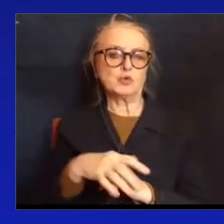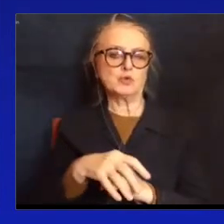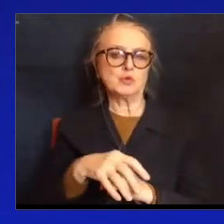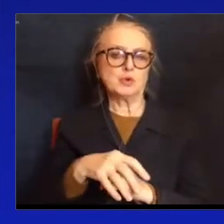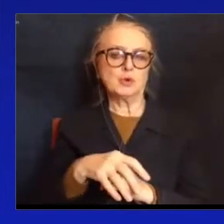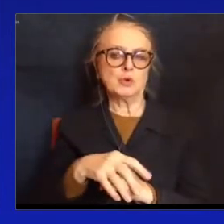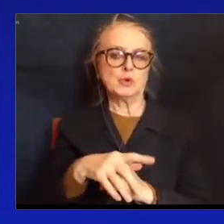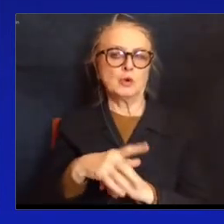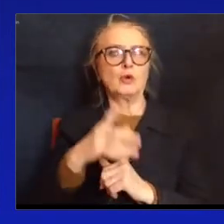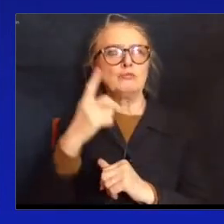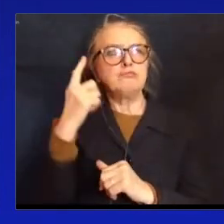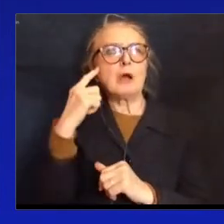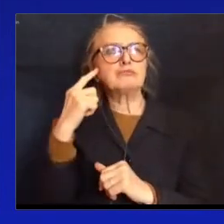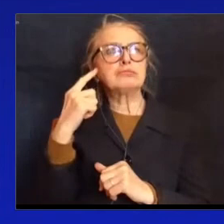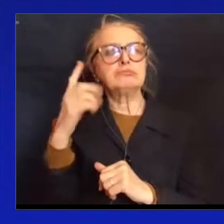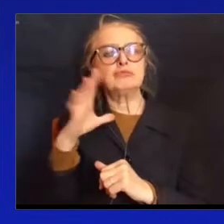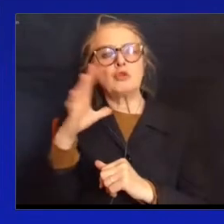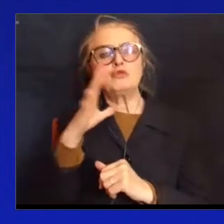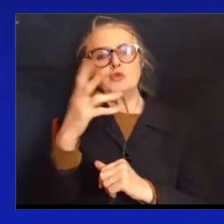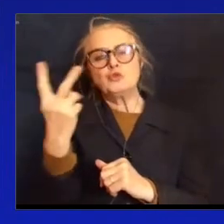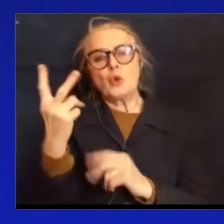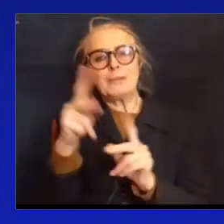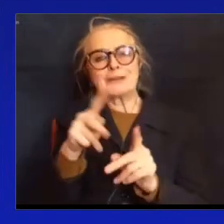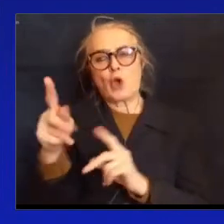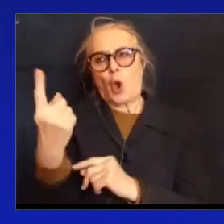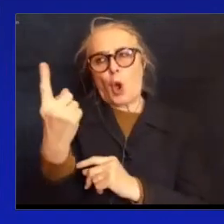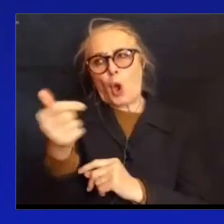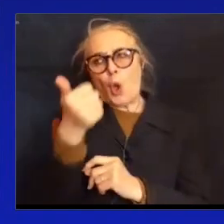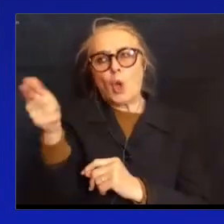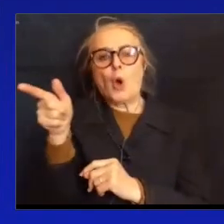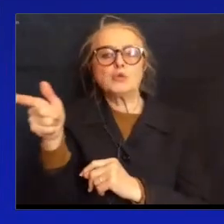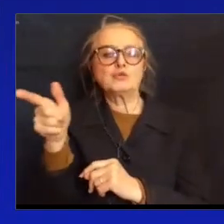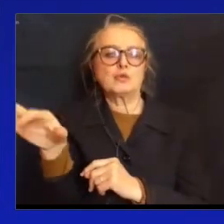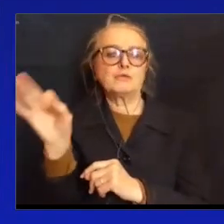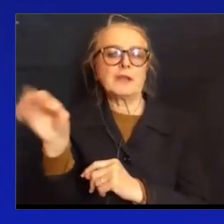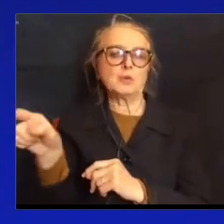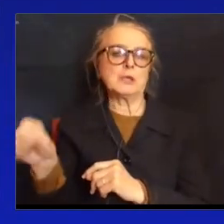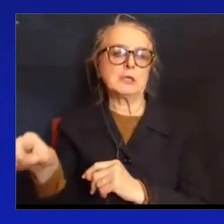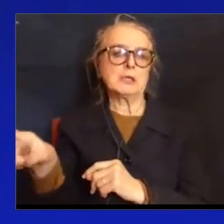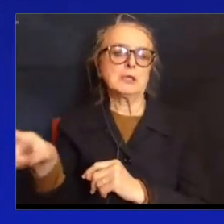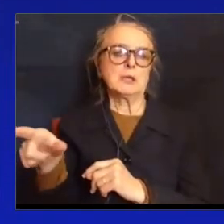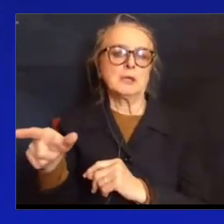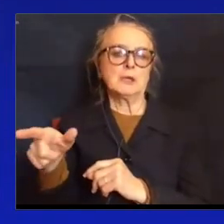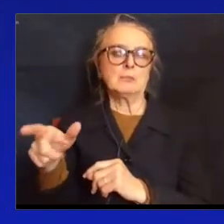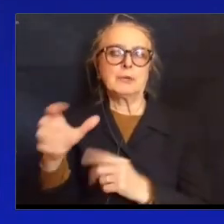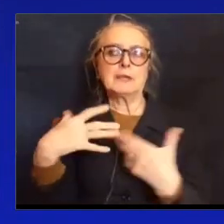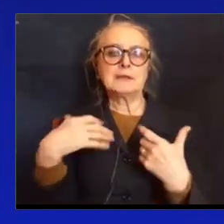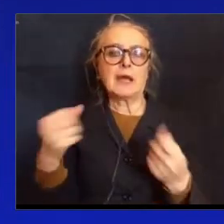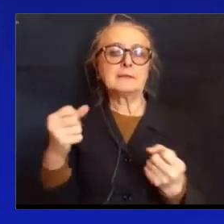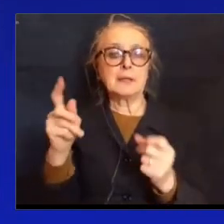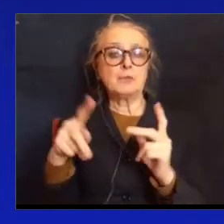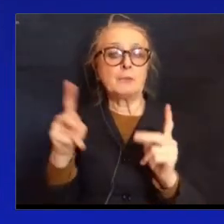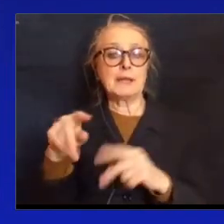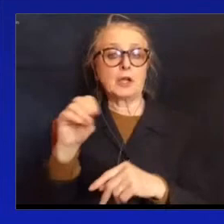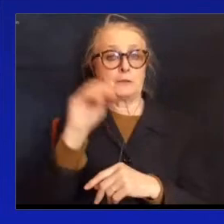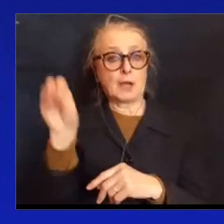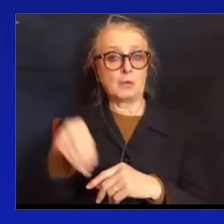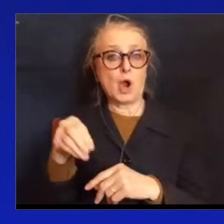is supervising the situation very closely, monitoring the situation very closely, and there's only one other